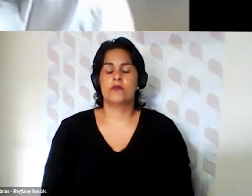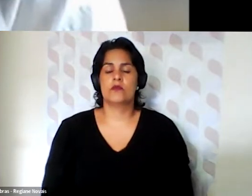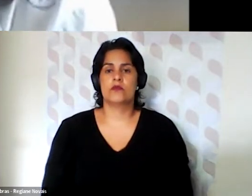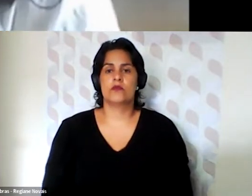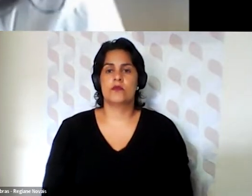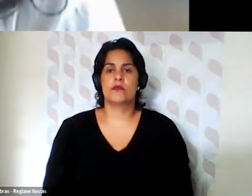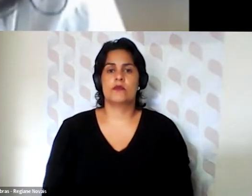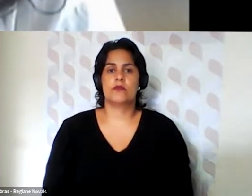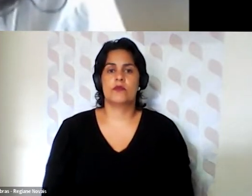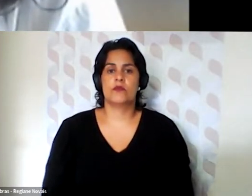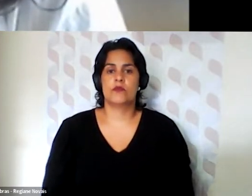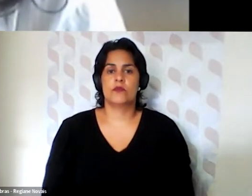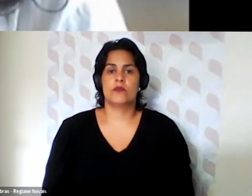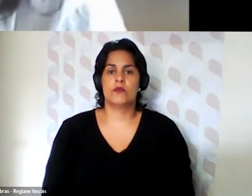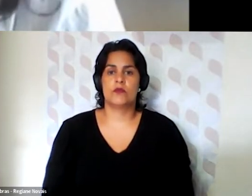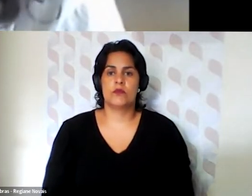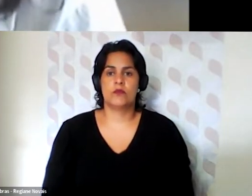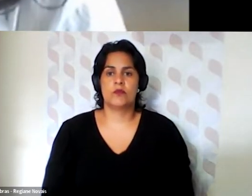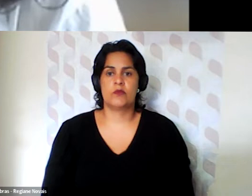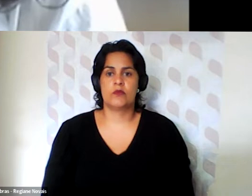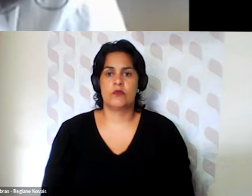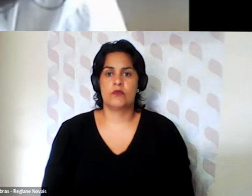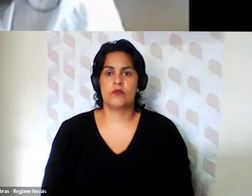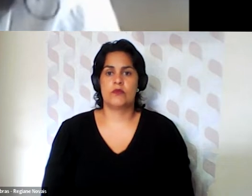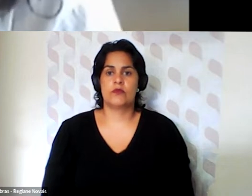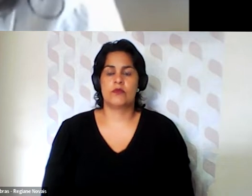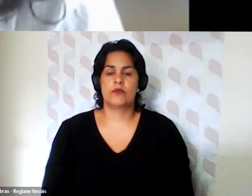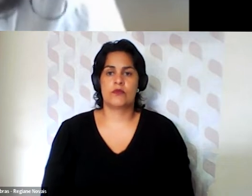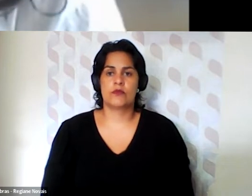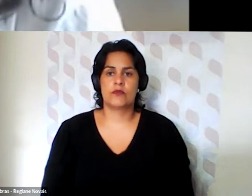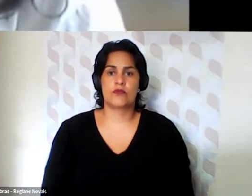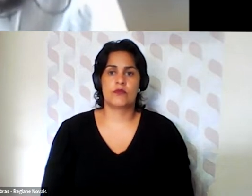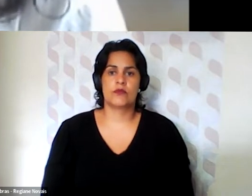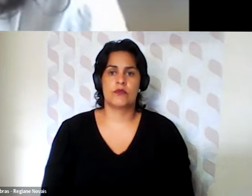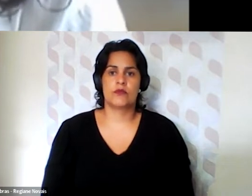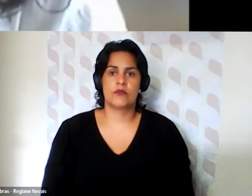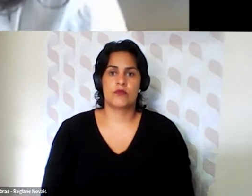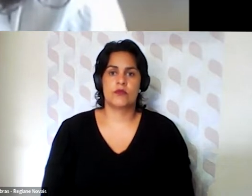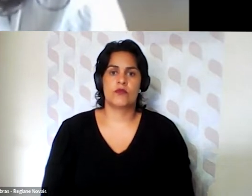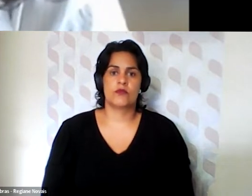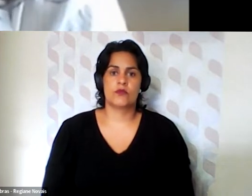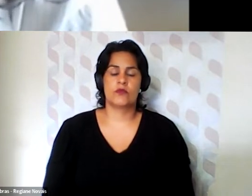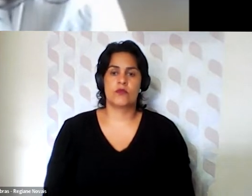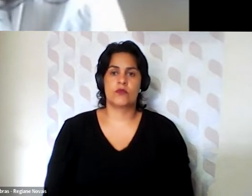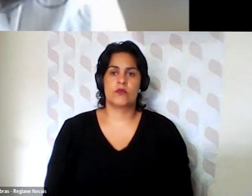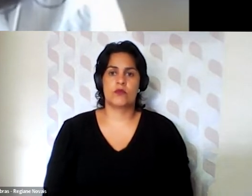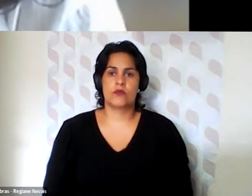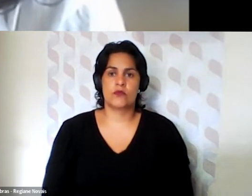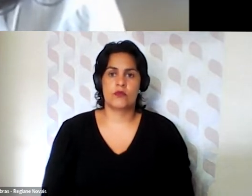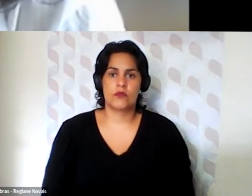Brazil, budget and resources cut at key ministries, restructuring and political weakening of key